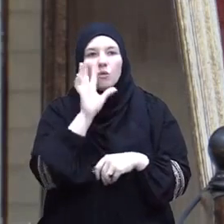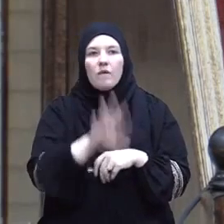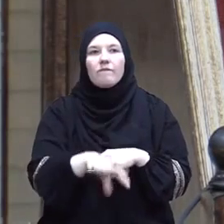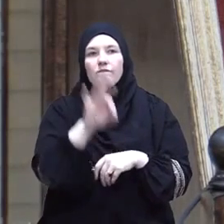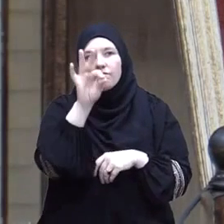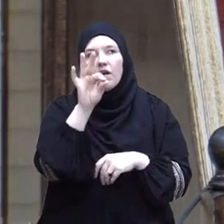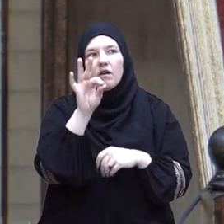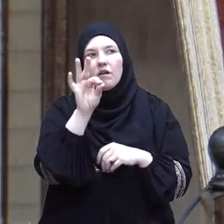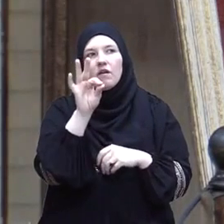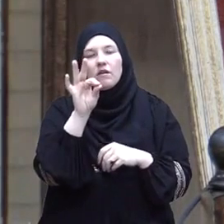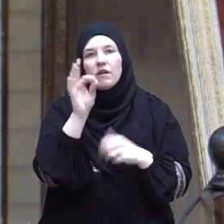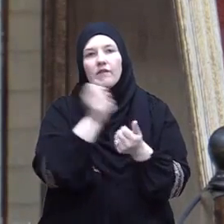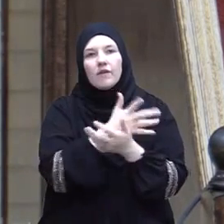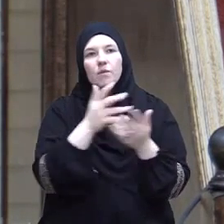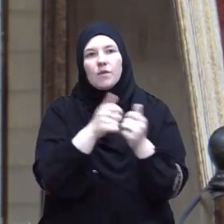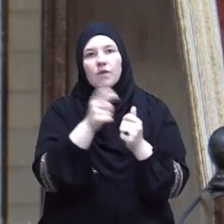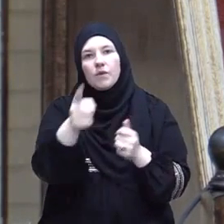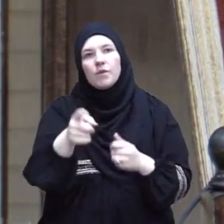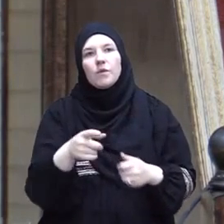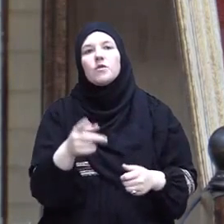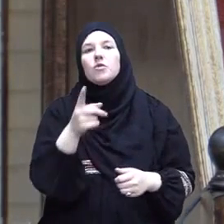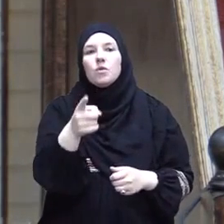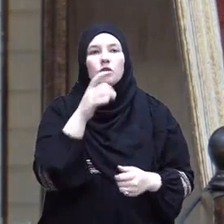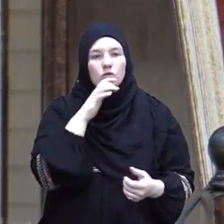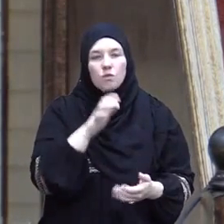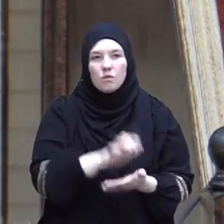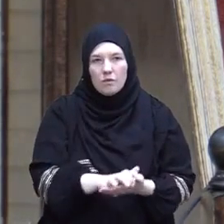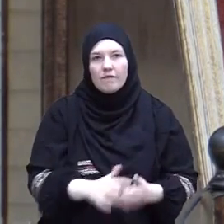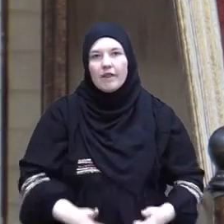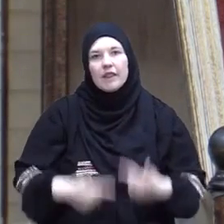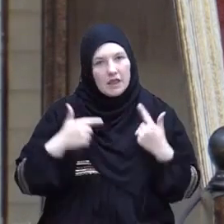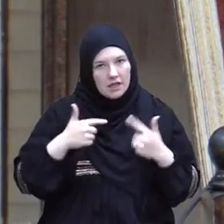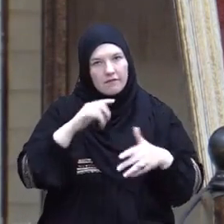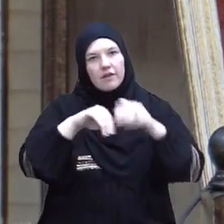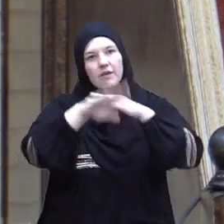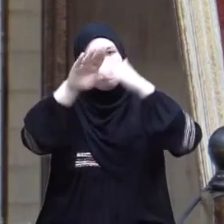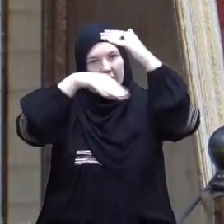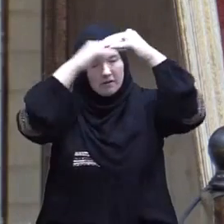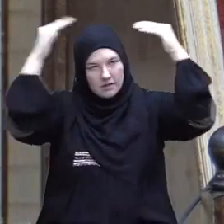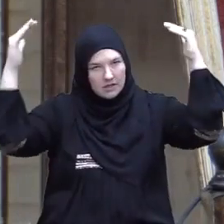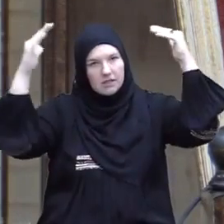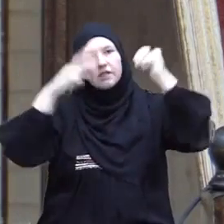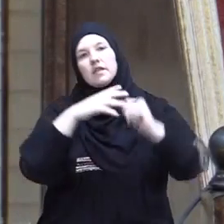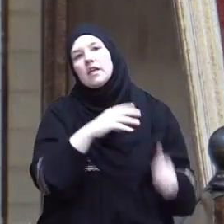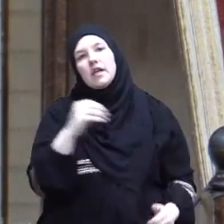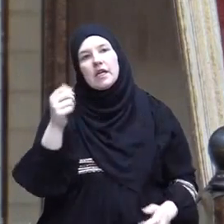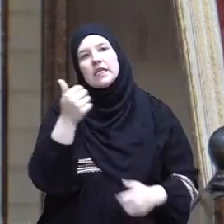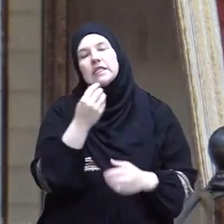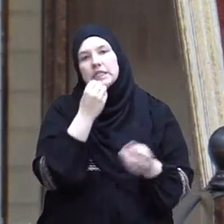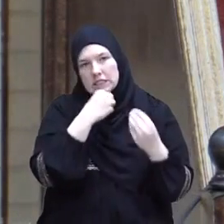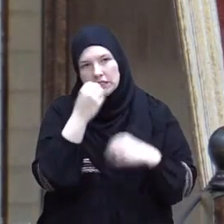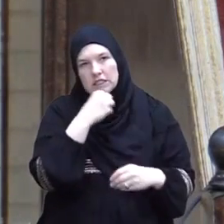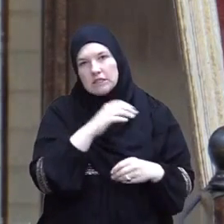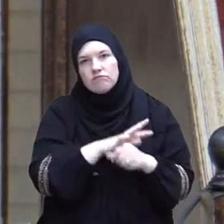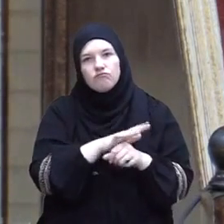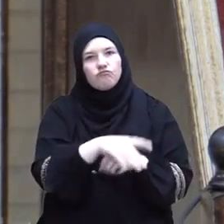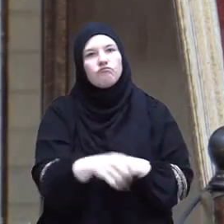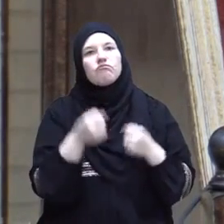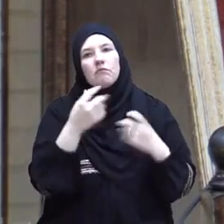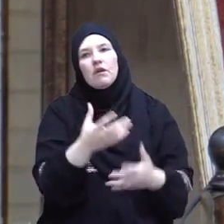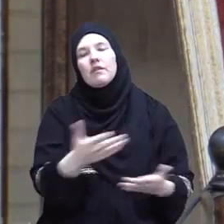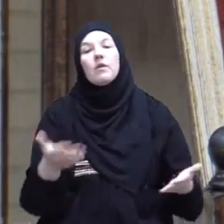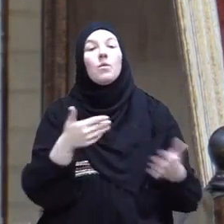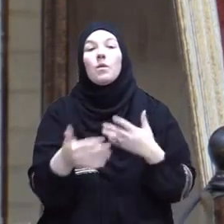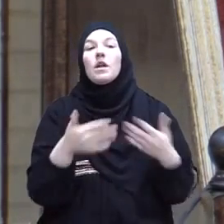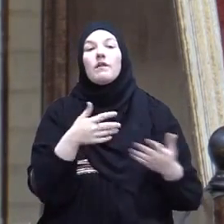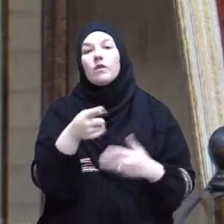everywhere. So dwell you and your wife in the paradise and eat from it abundantly